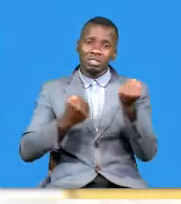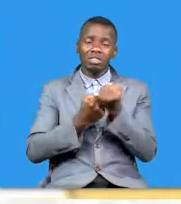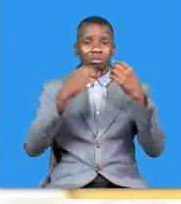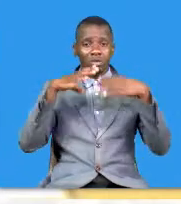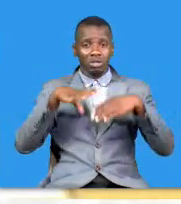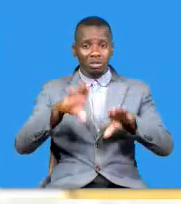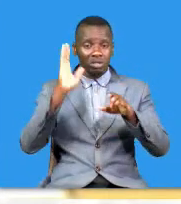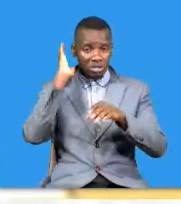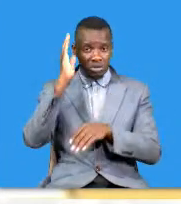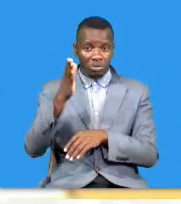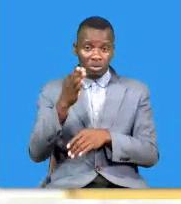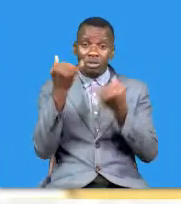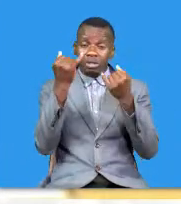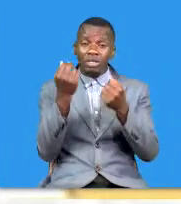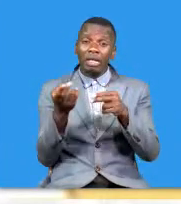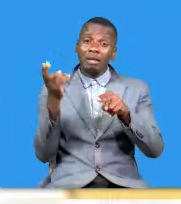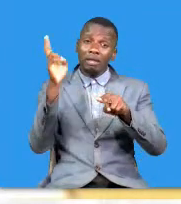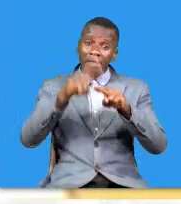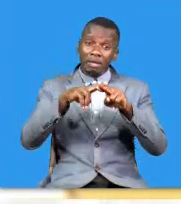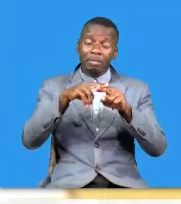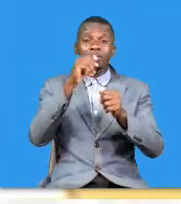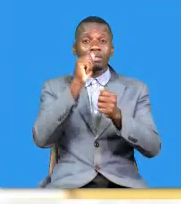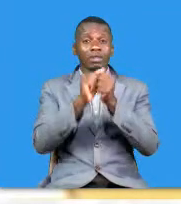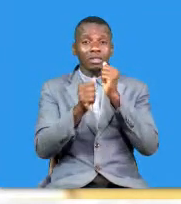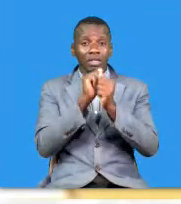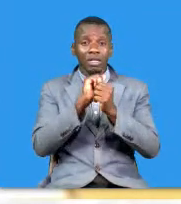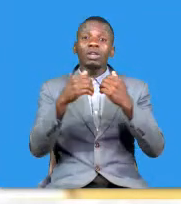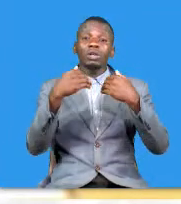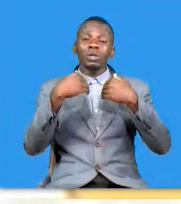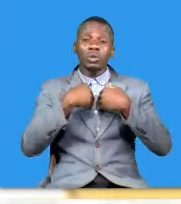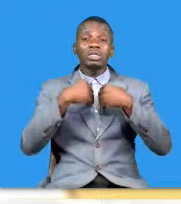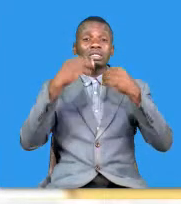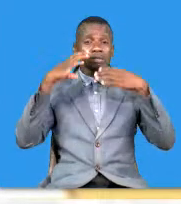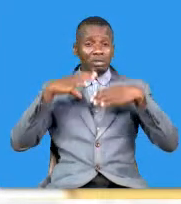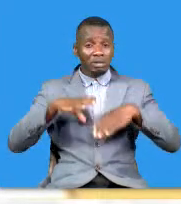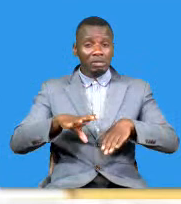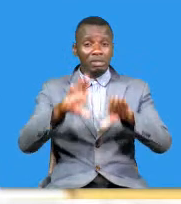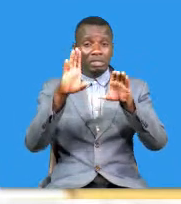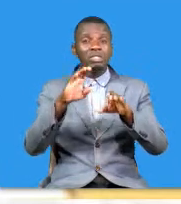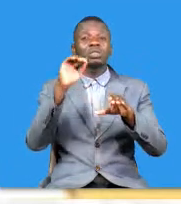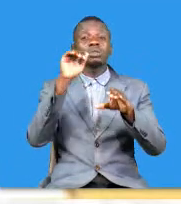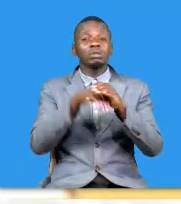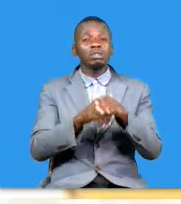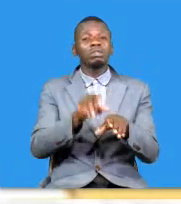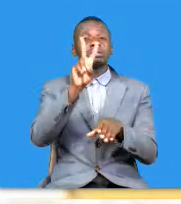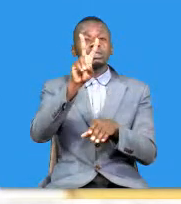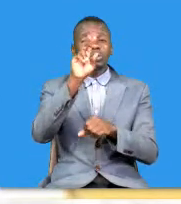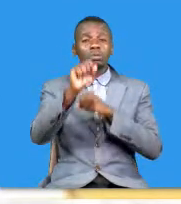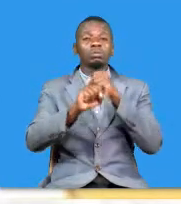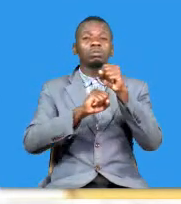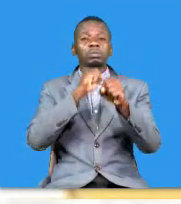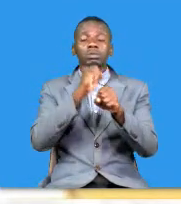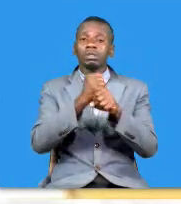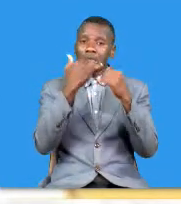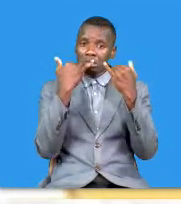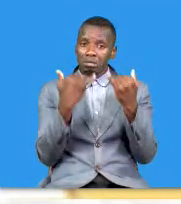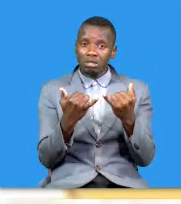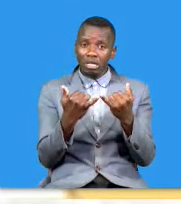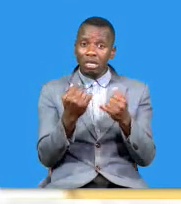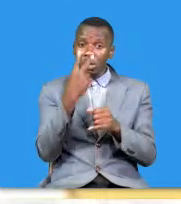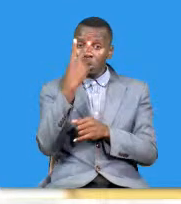This increase has been consistent over the last few years. The increasing numbers are not